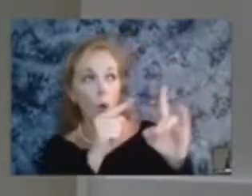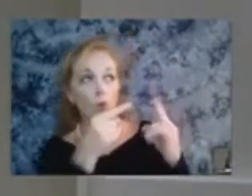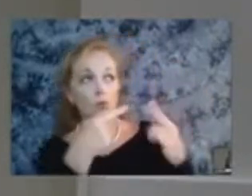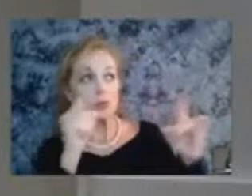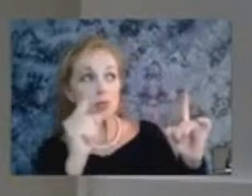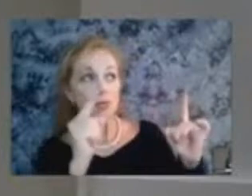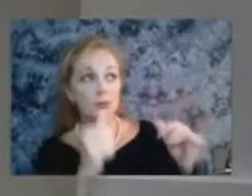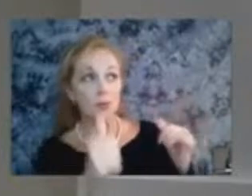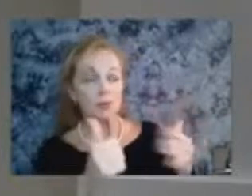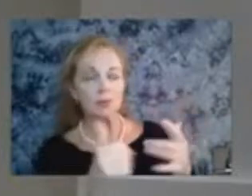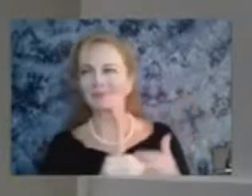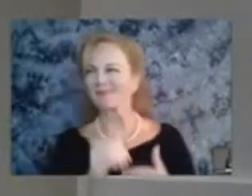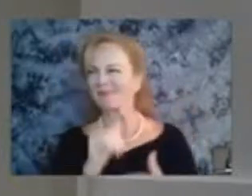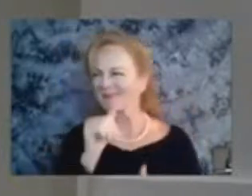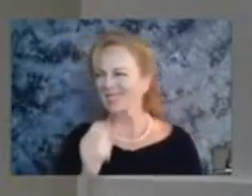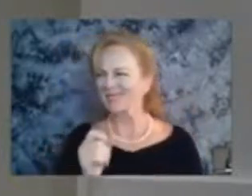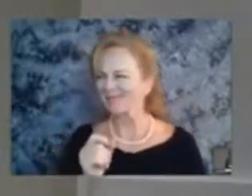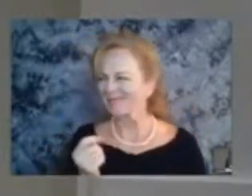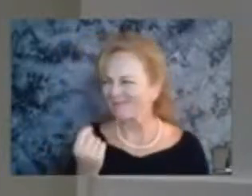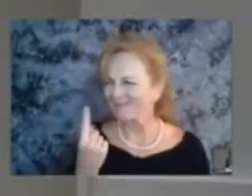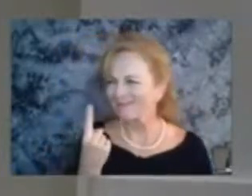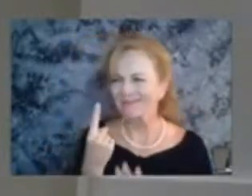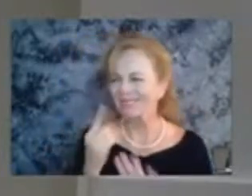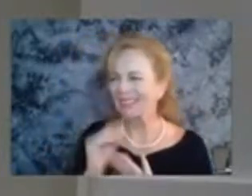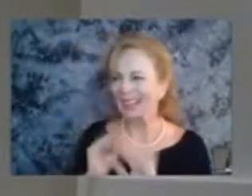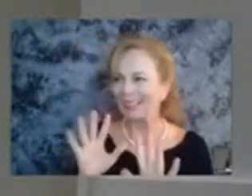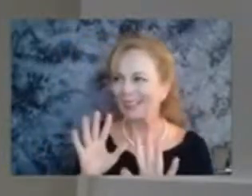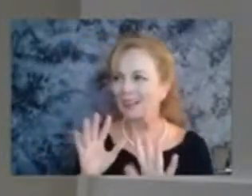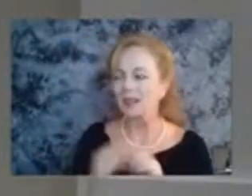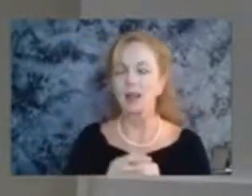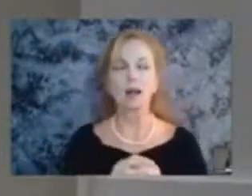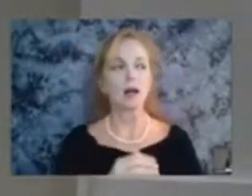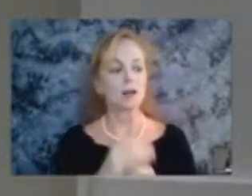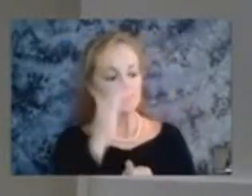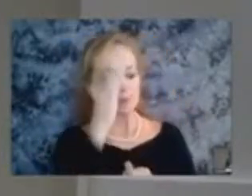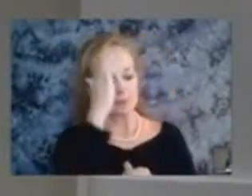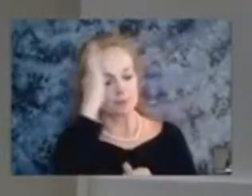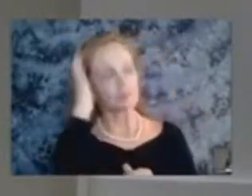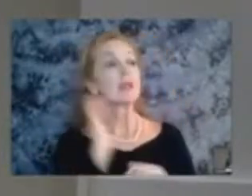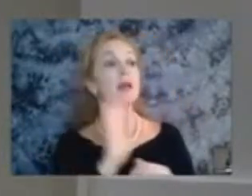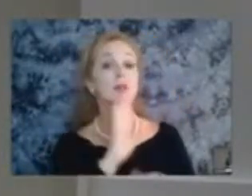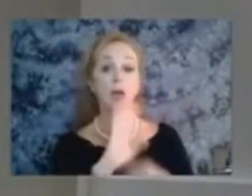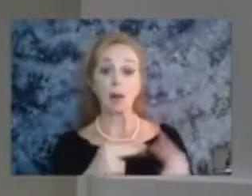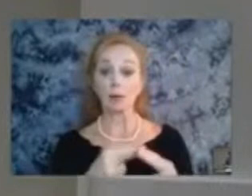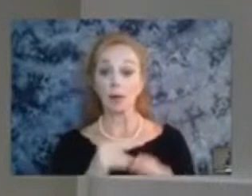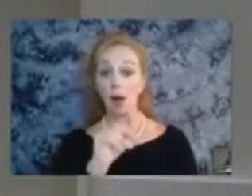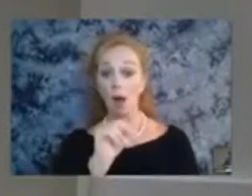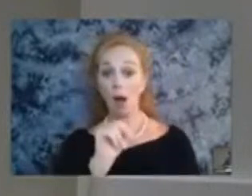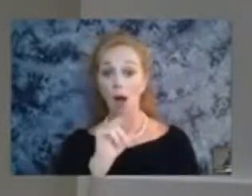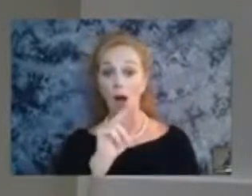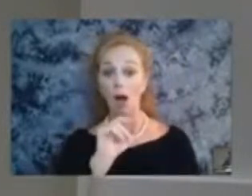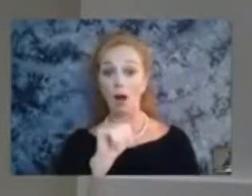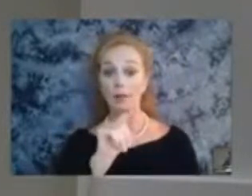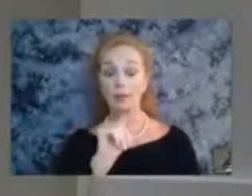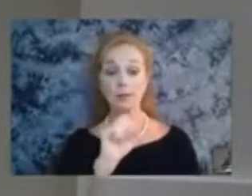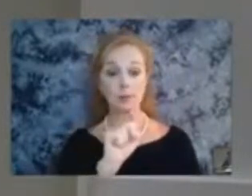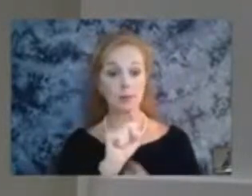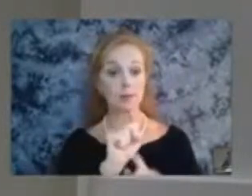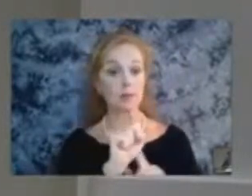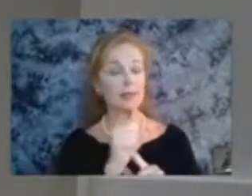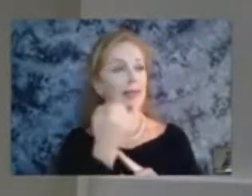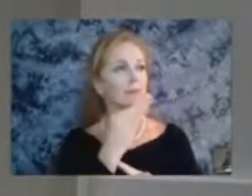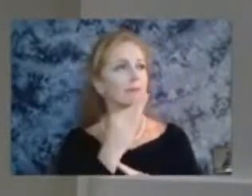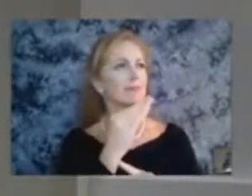Should I rephrase? I'm not sure I understand the question. Yeah, so we're talking about audits. I'm asking of whether the district is going to be providing